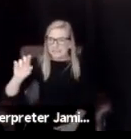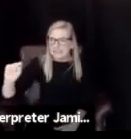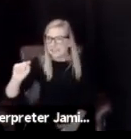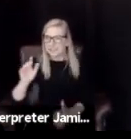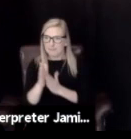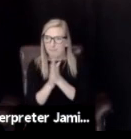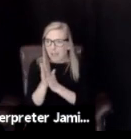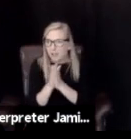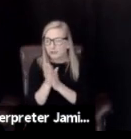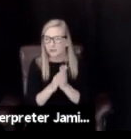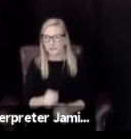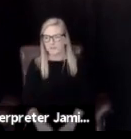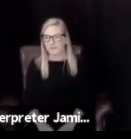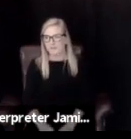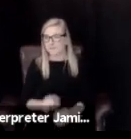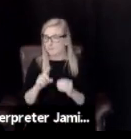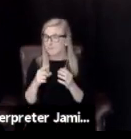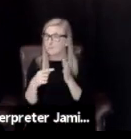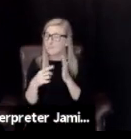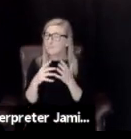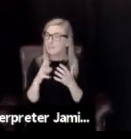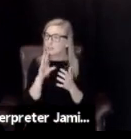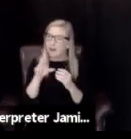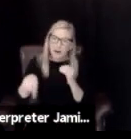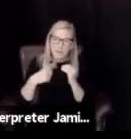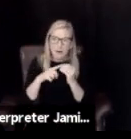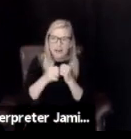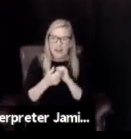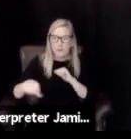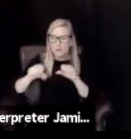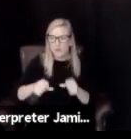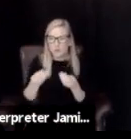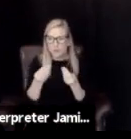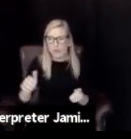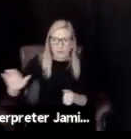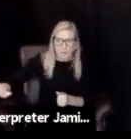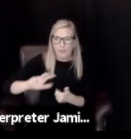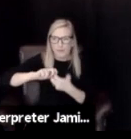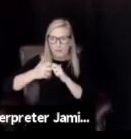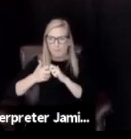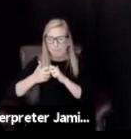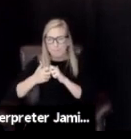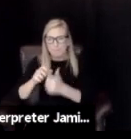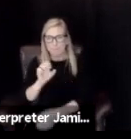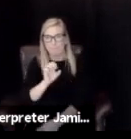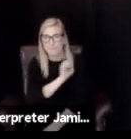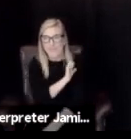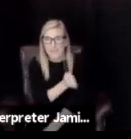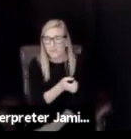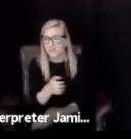passion about how you can solve their problem. Energy and enthusiasm